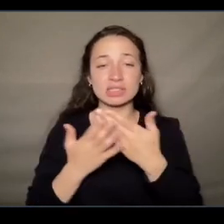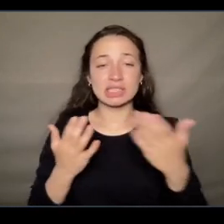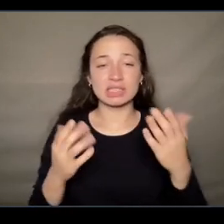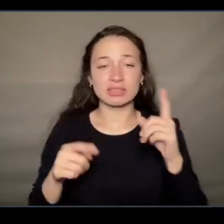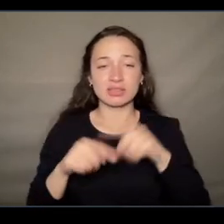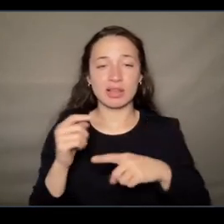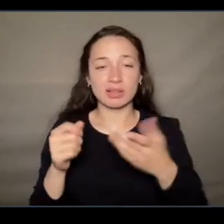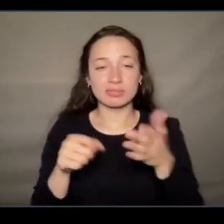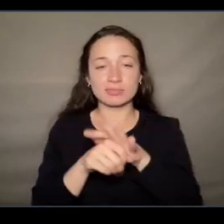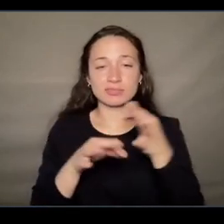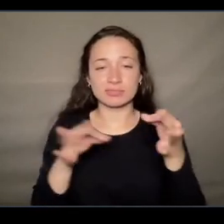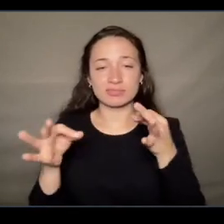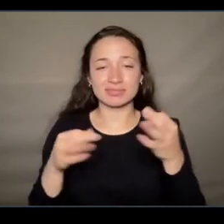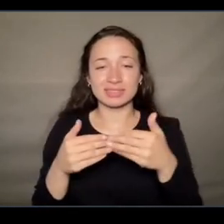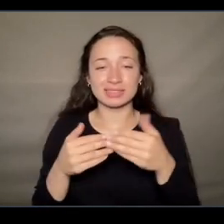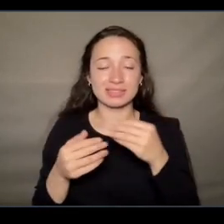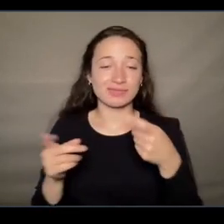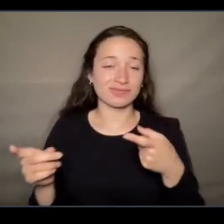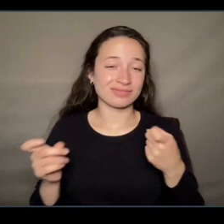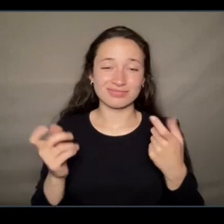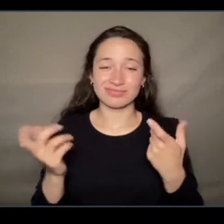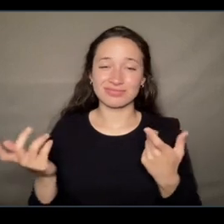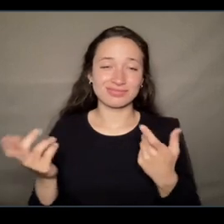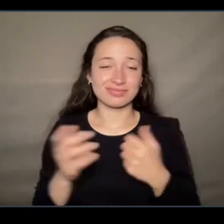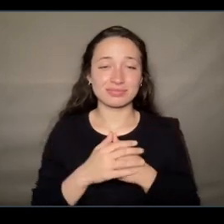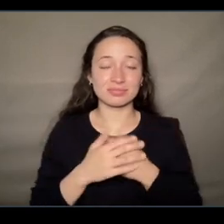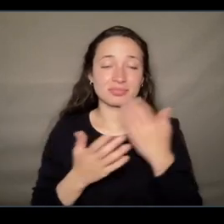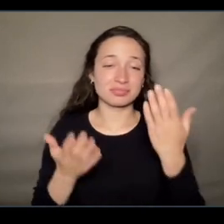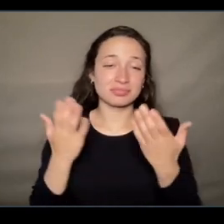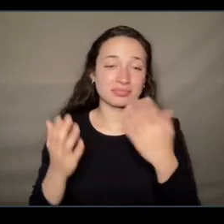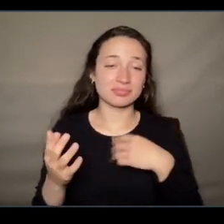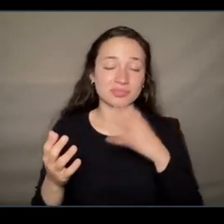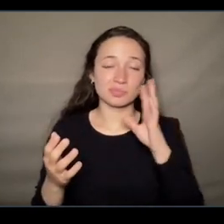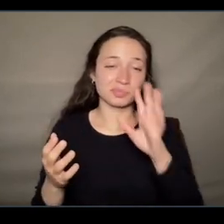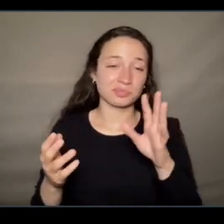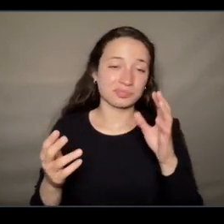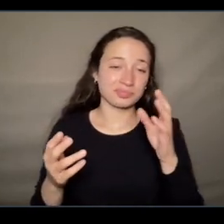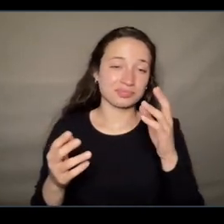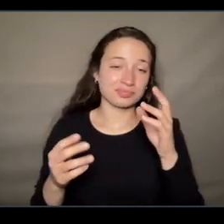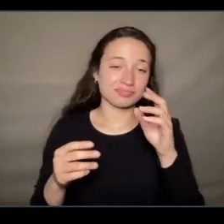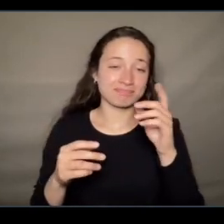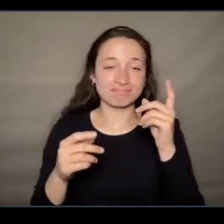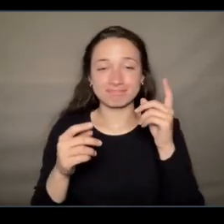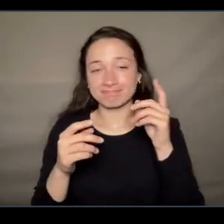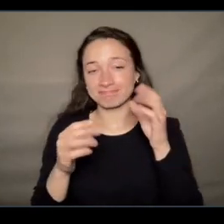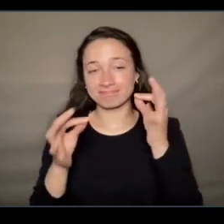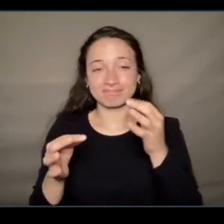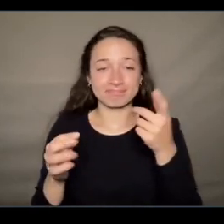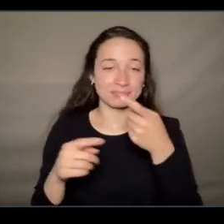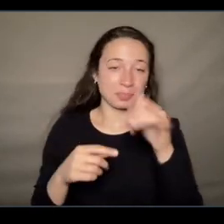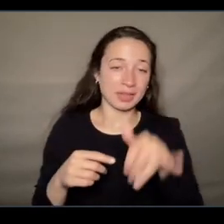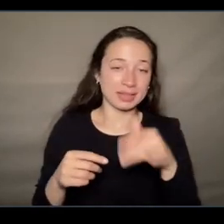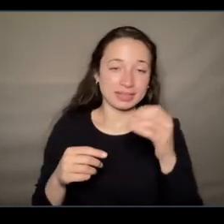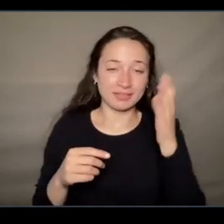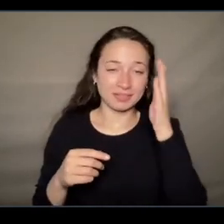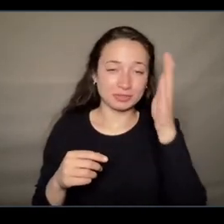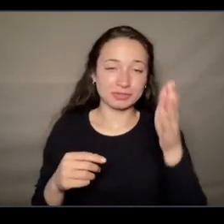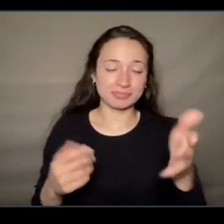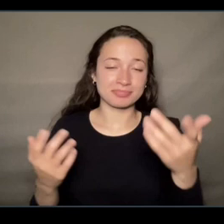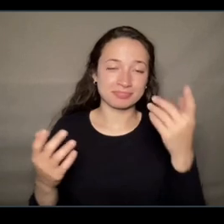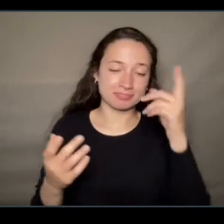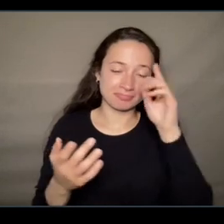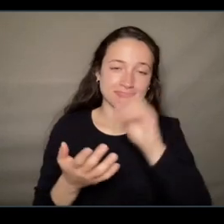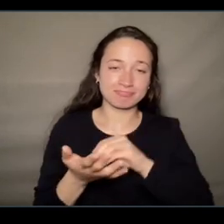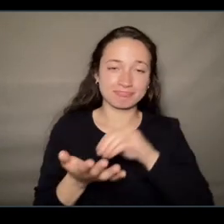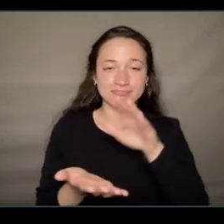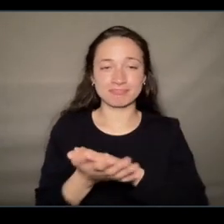could not be covered easily and quickly. And perhaps I'll return to that, you know, some of those drafts in